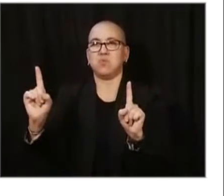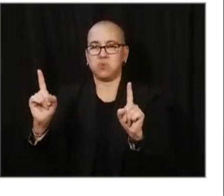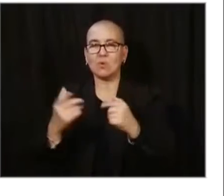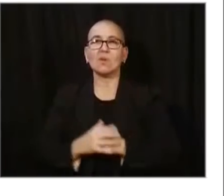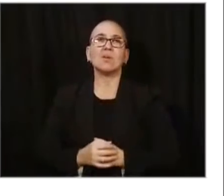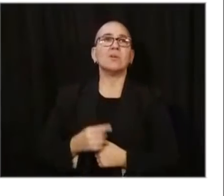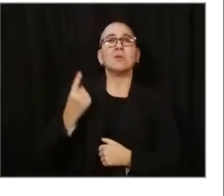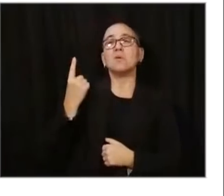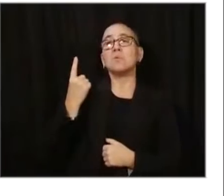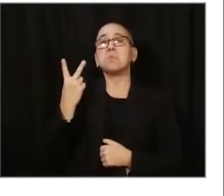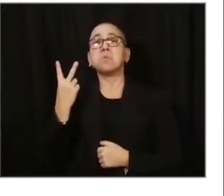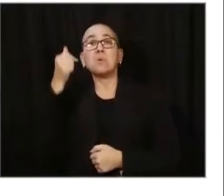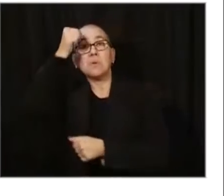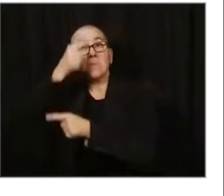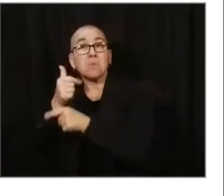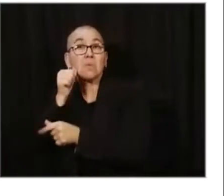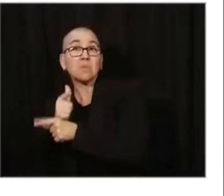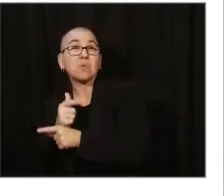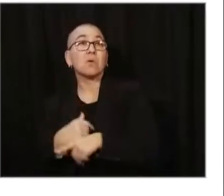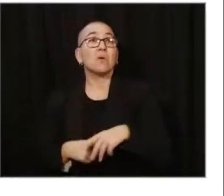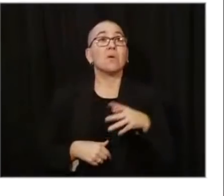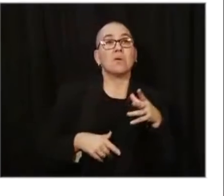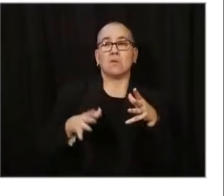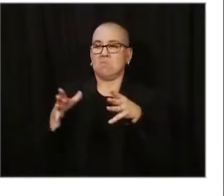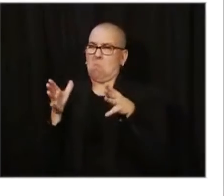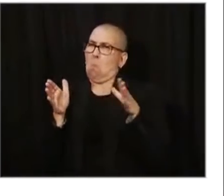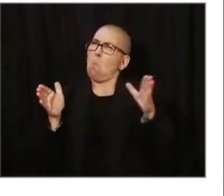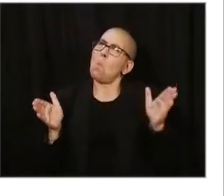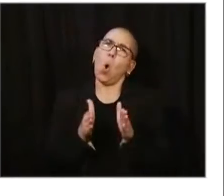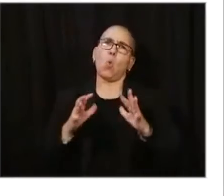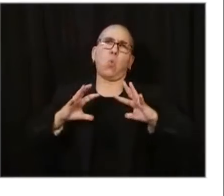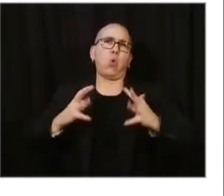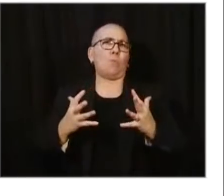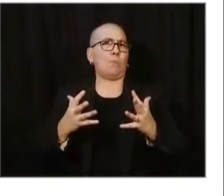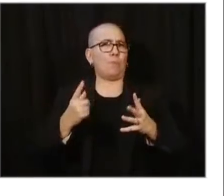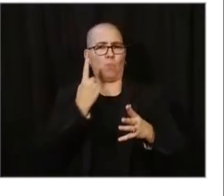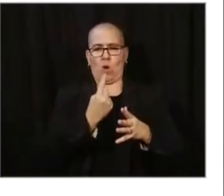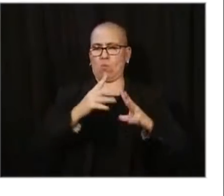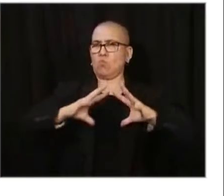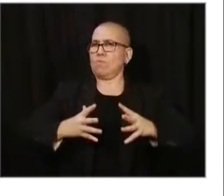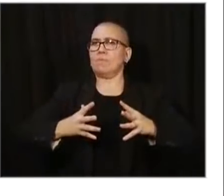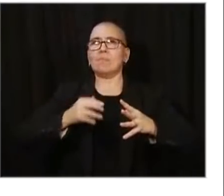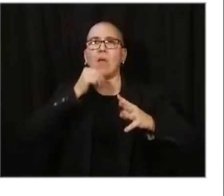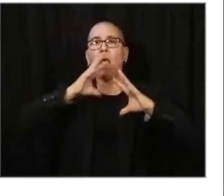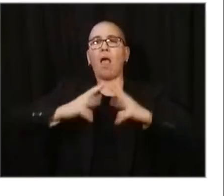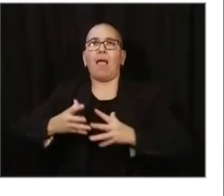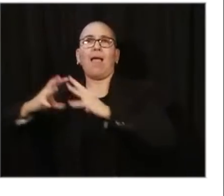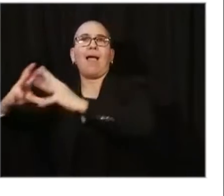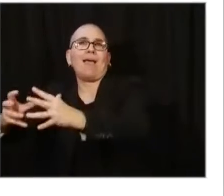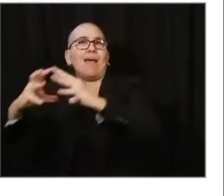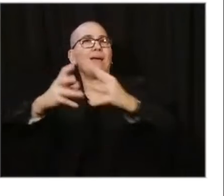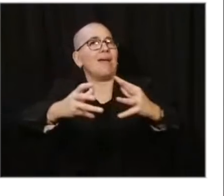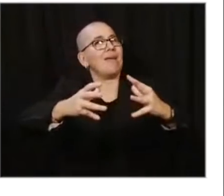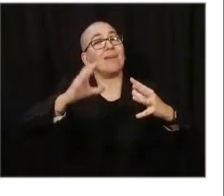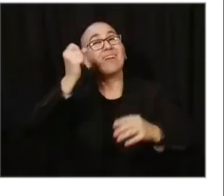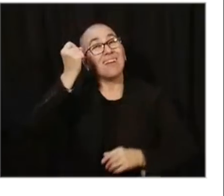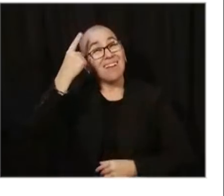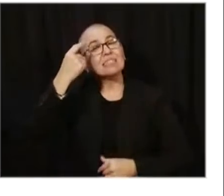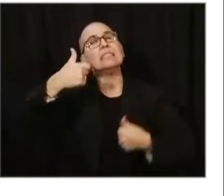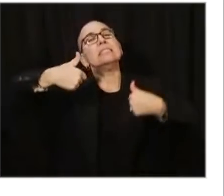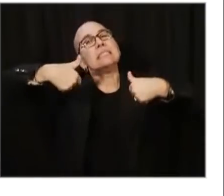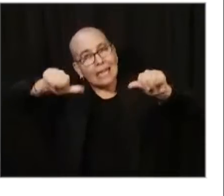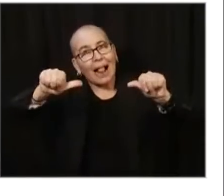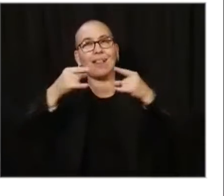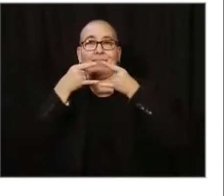and yourself. You can bring them in, but I think, again, I keep coming back to this, you have to social distance, you have to wear a mask, and you have to